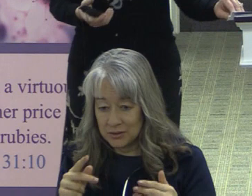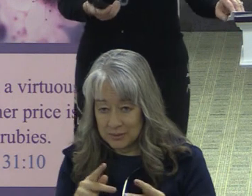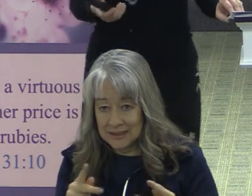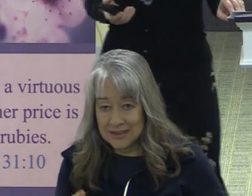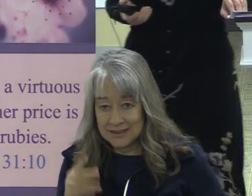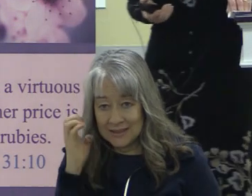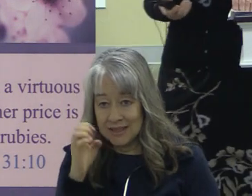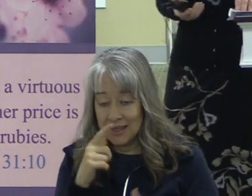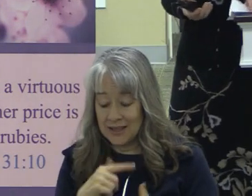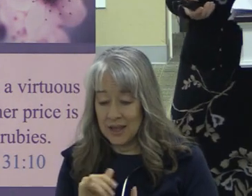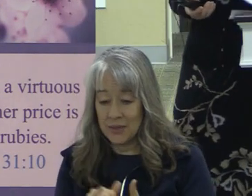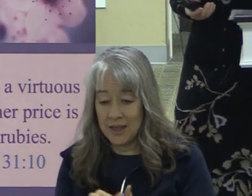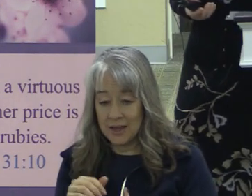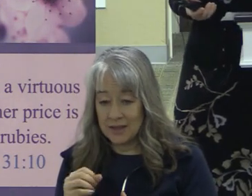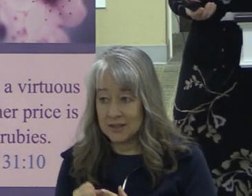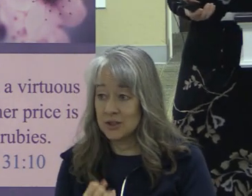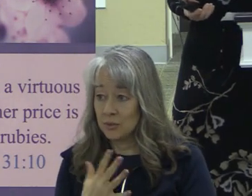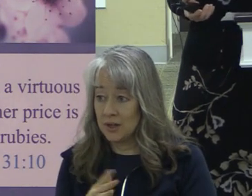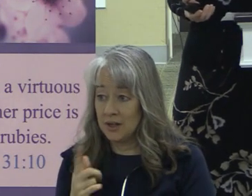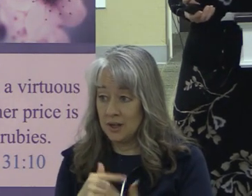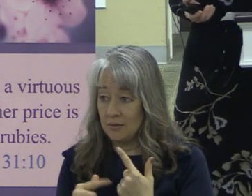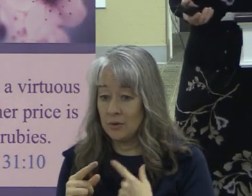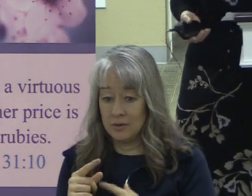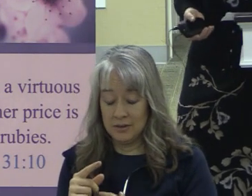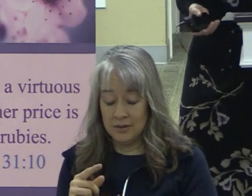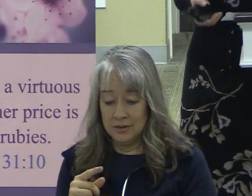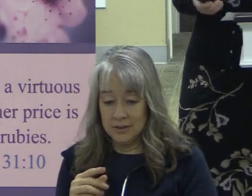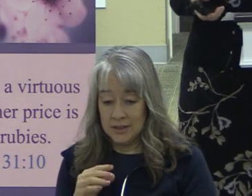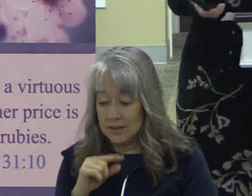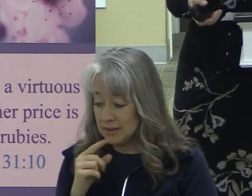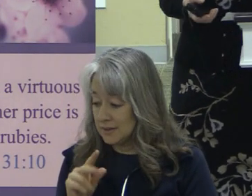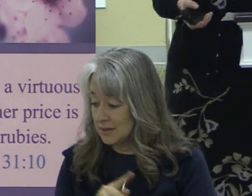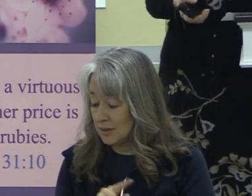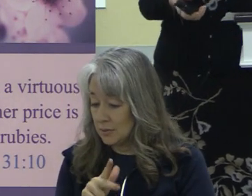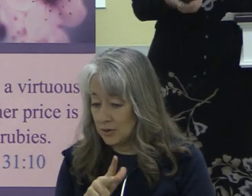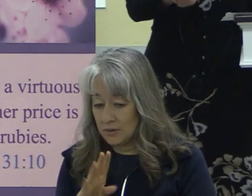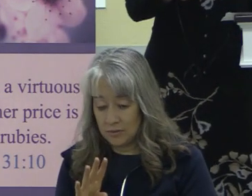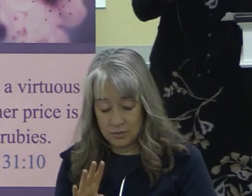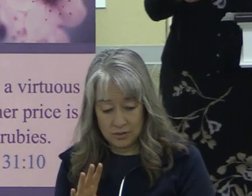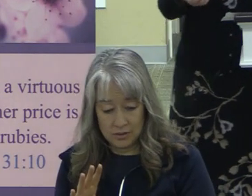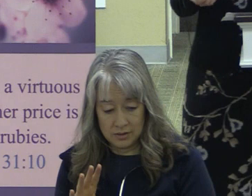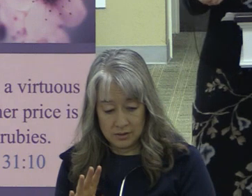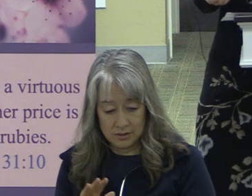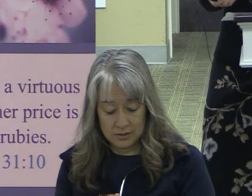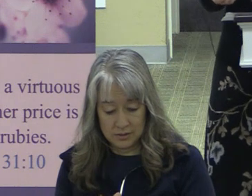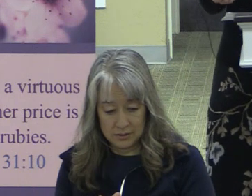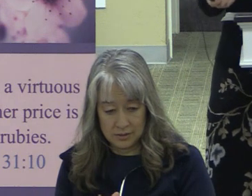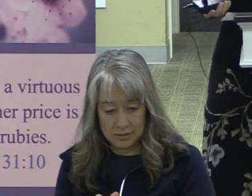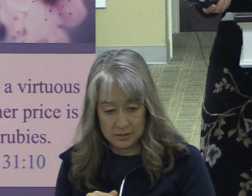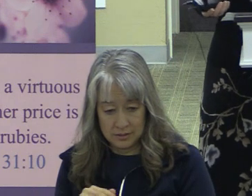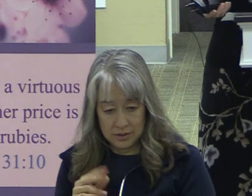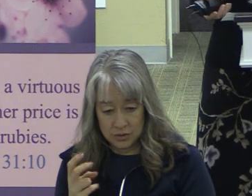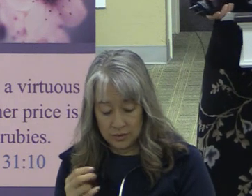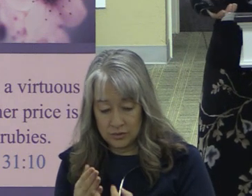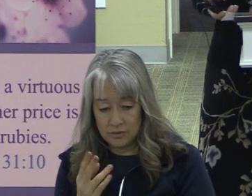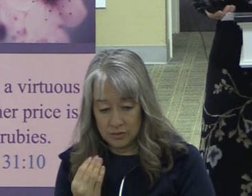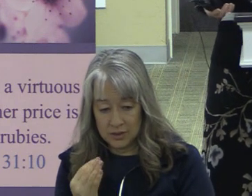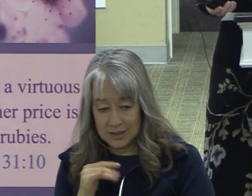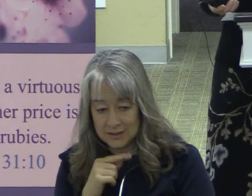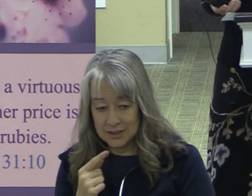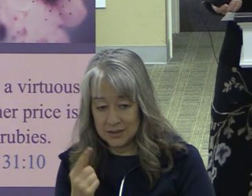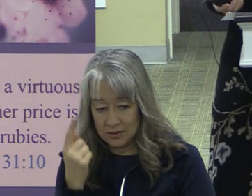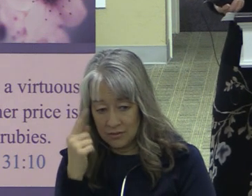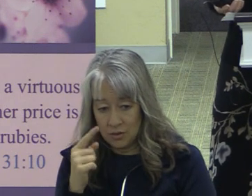He allowed that spring to come forth. And it says in Psalms 34, 12 through 14, it